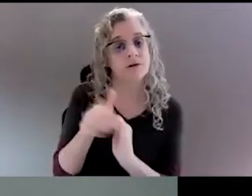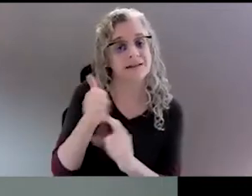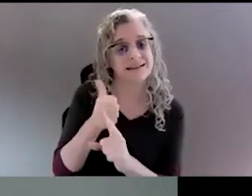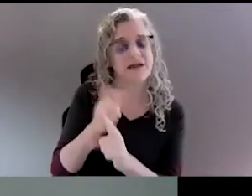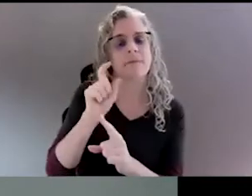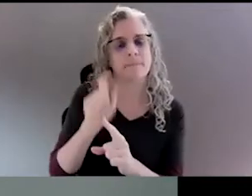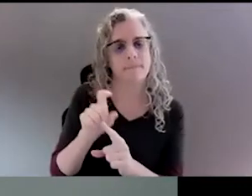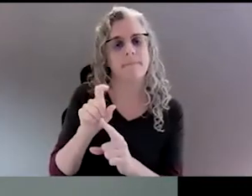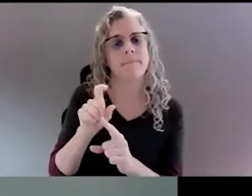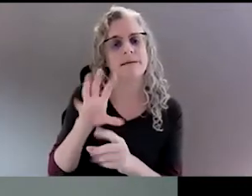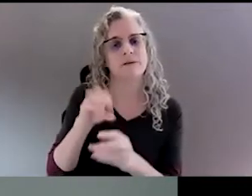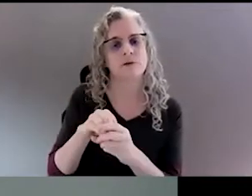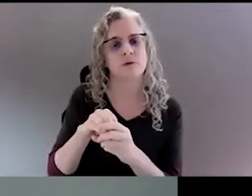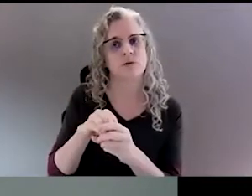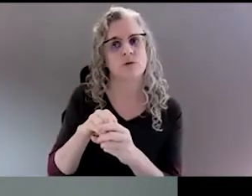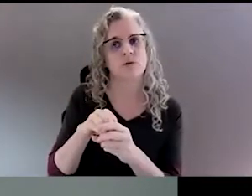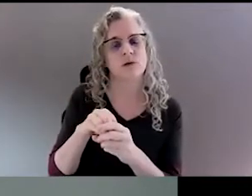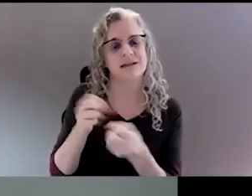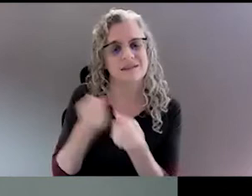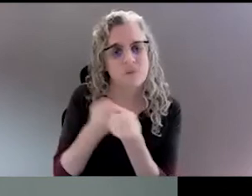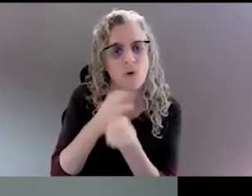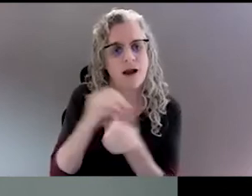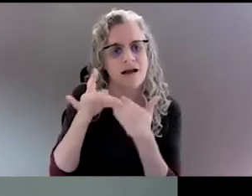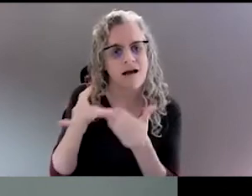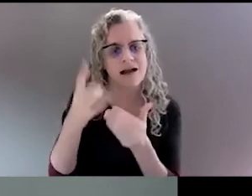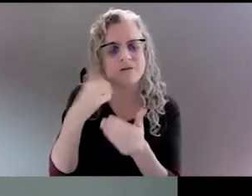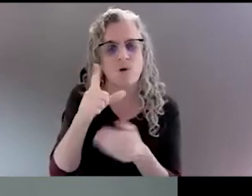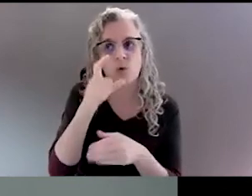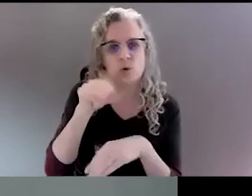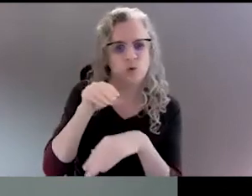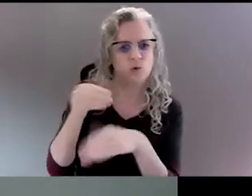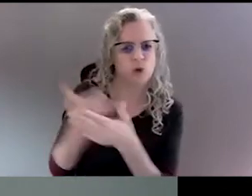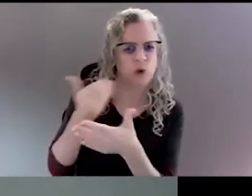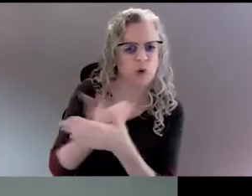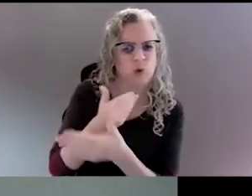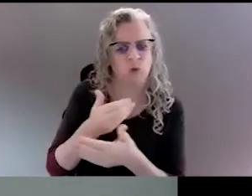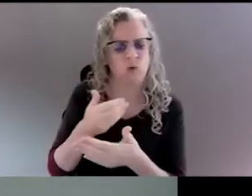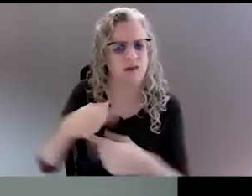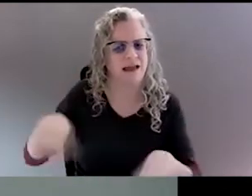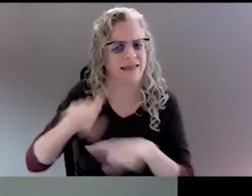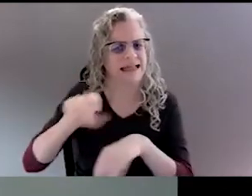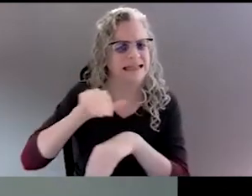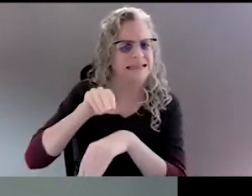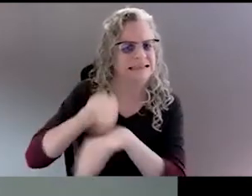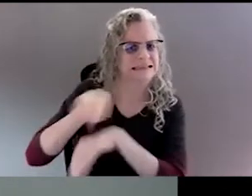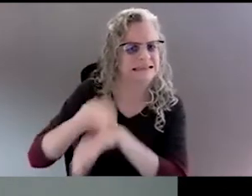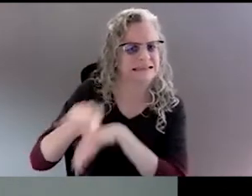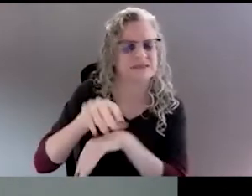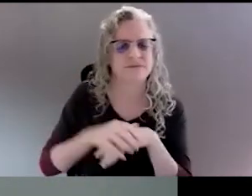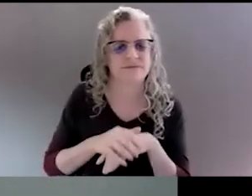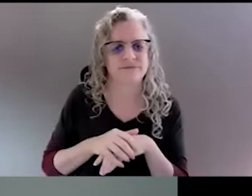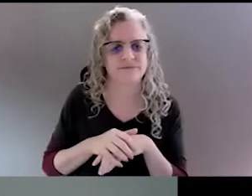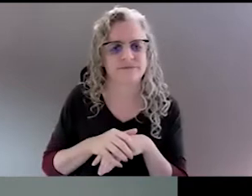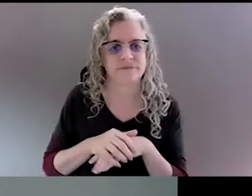people who are new at this. A lot of the work that I do, we have some people who have never been on a committee